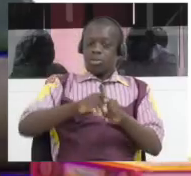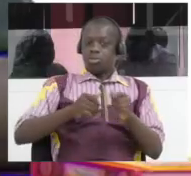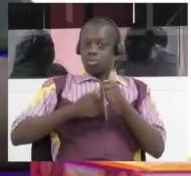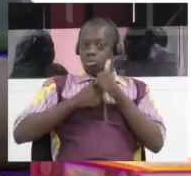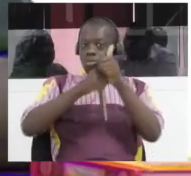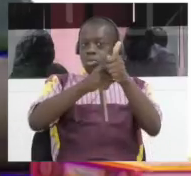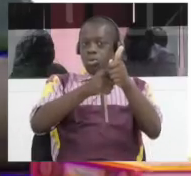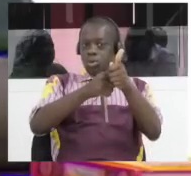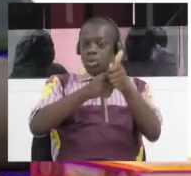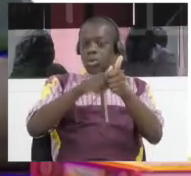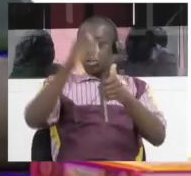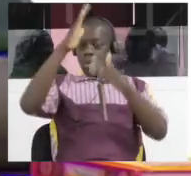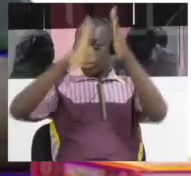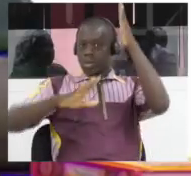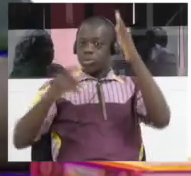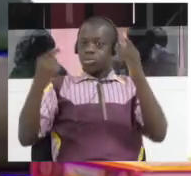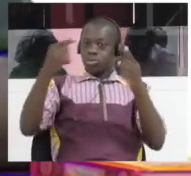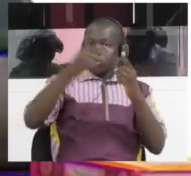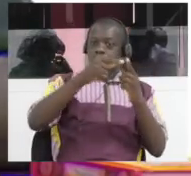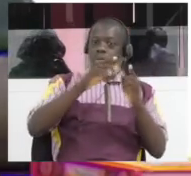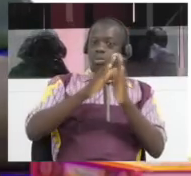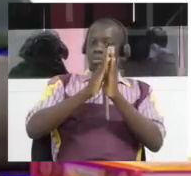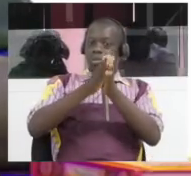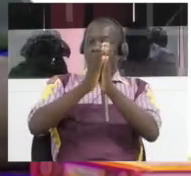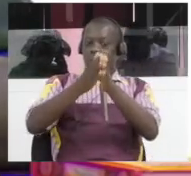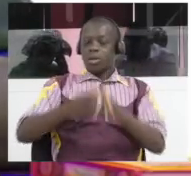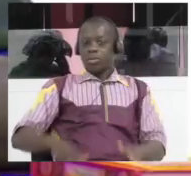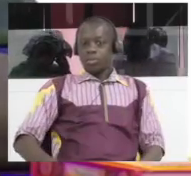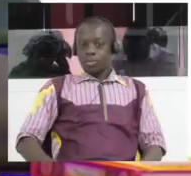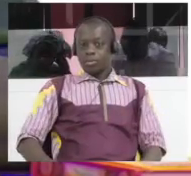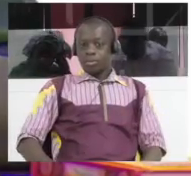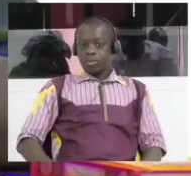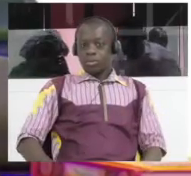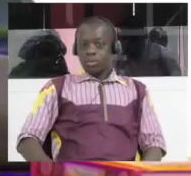followed the soldiers, the Gambian soldiers, to Bara.